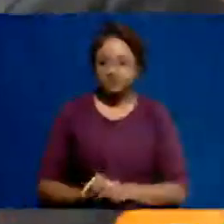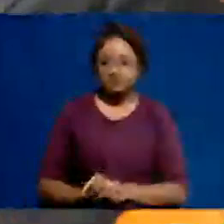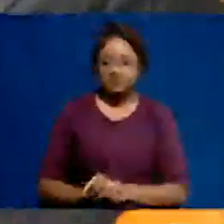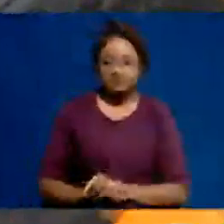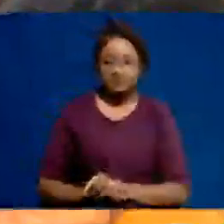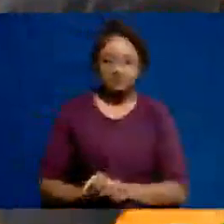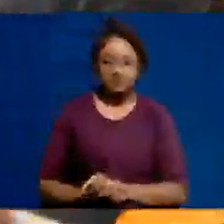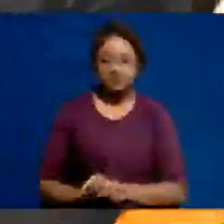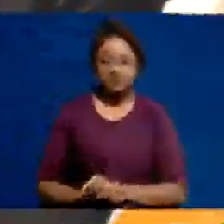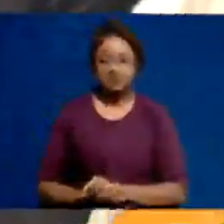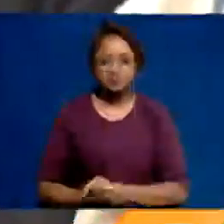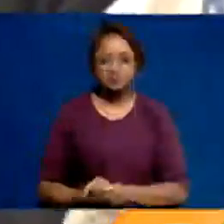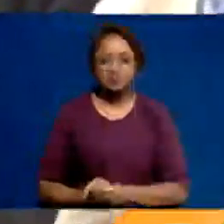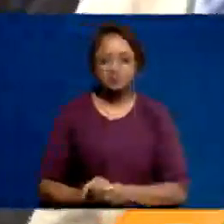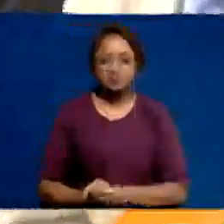Thank you.